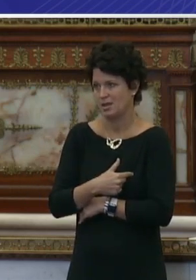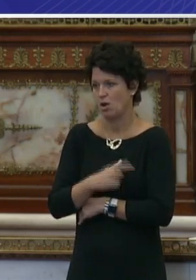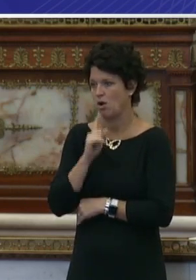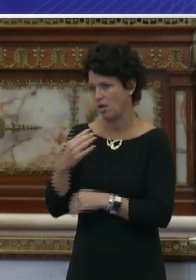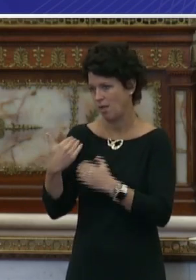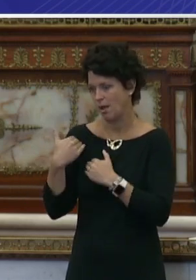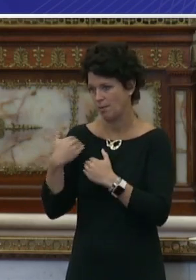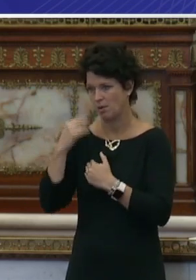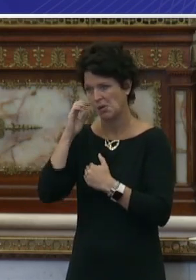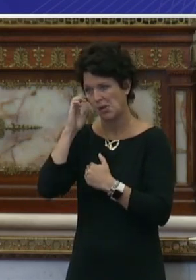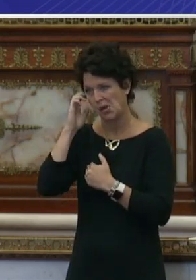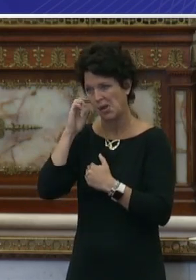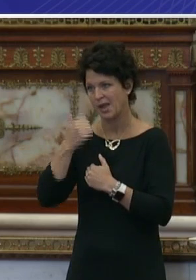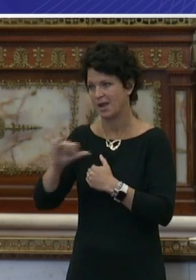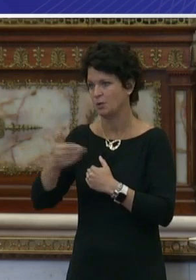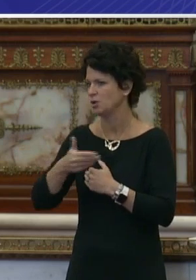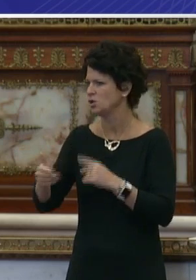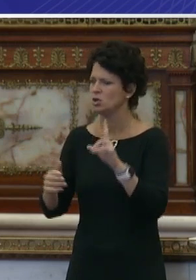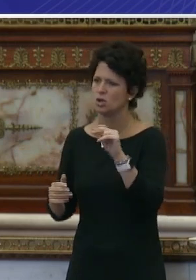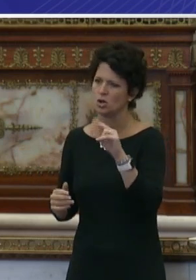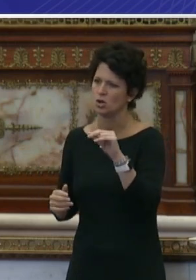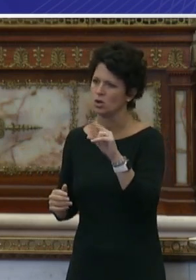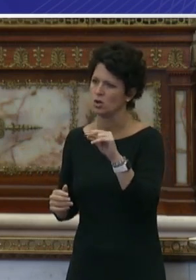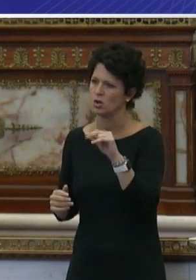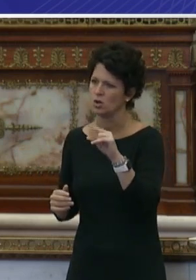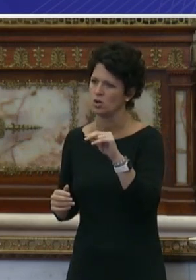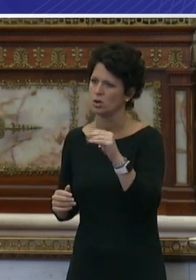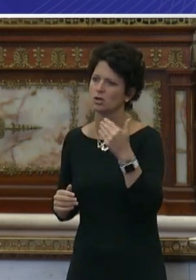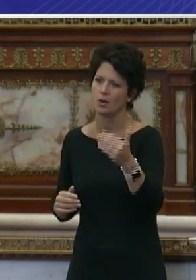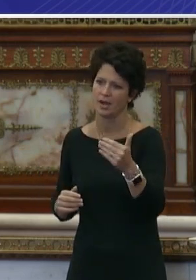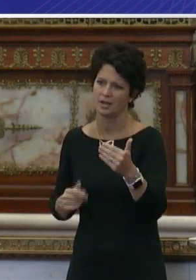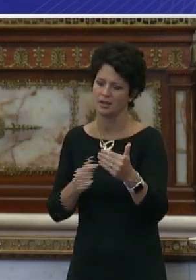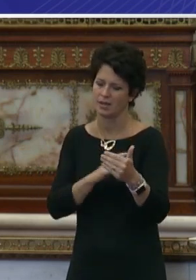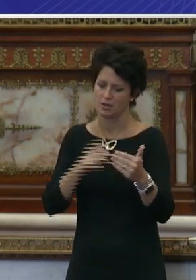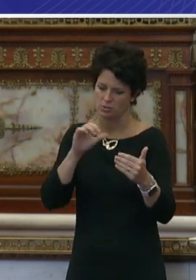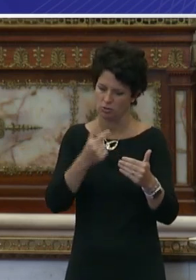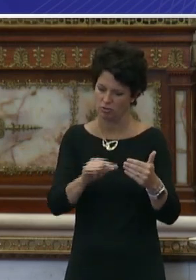liable for this bill. Anyone hired? No. Go ahead. I'm sorry,